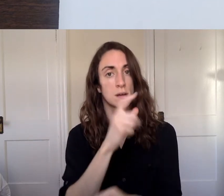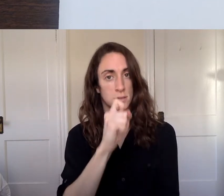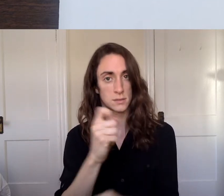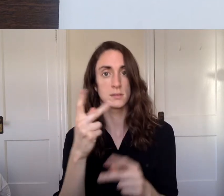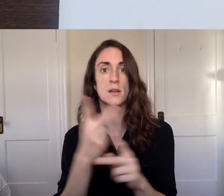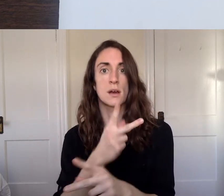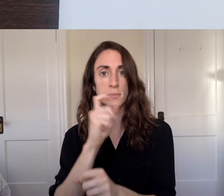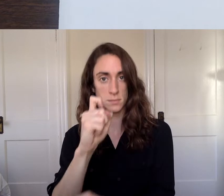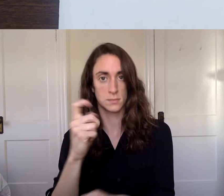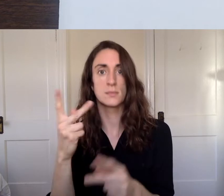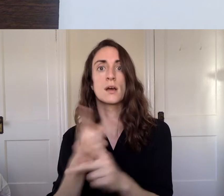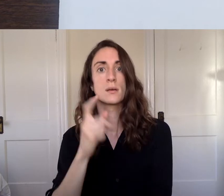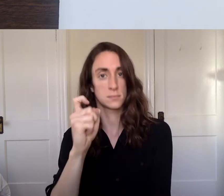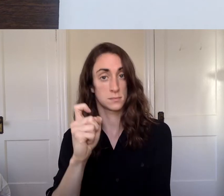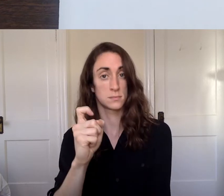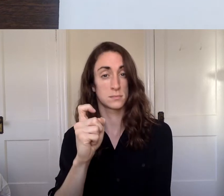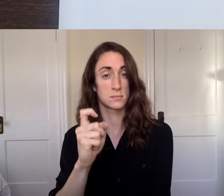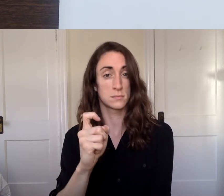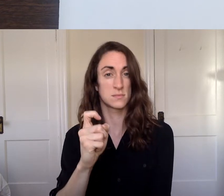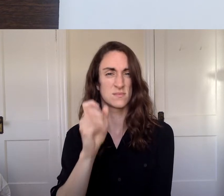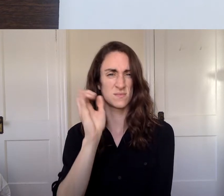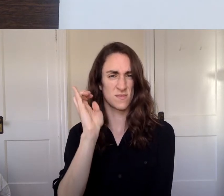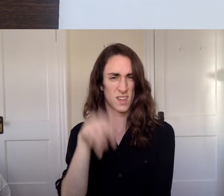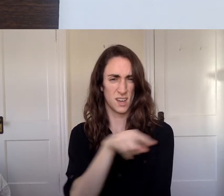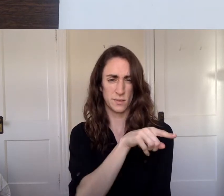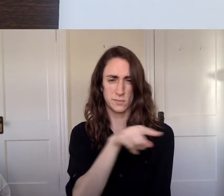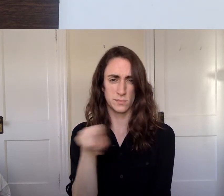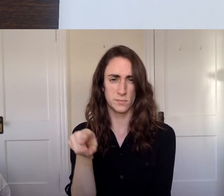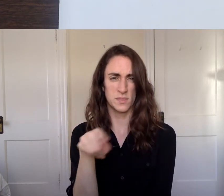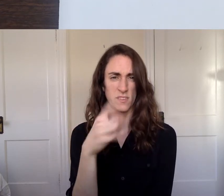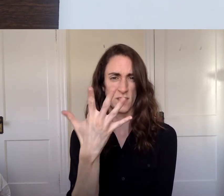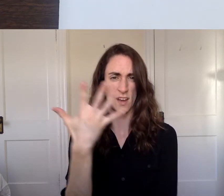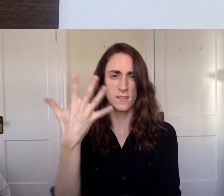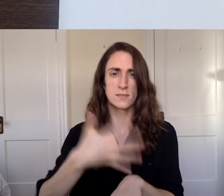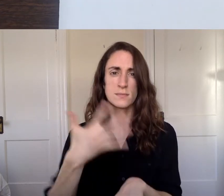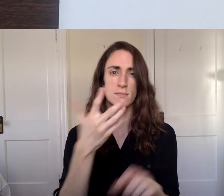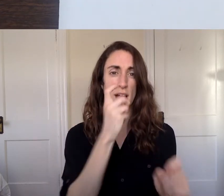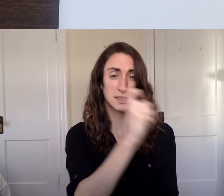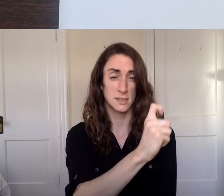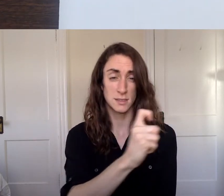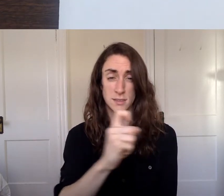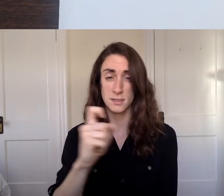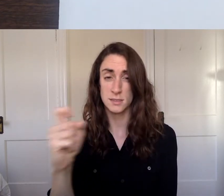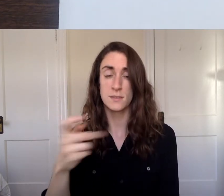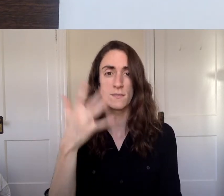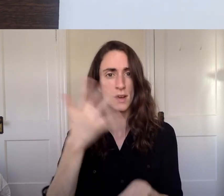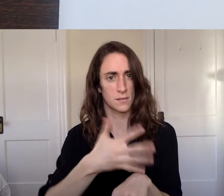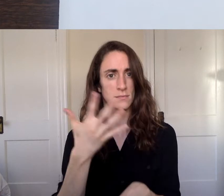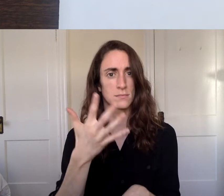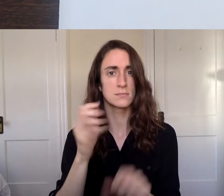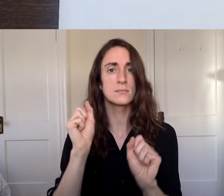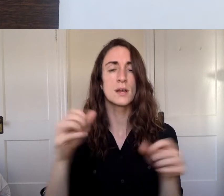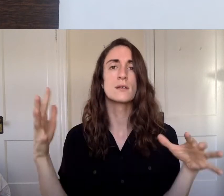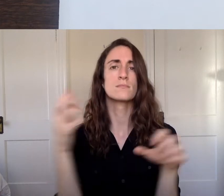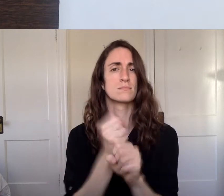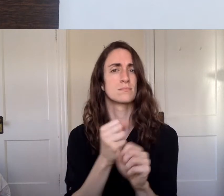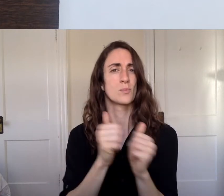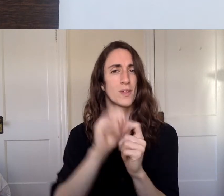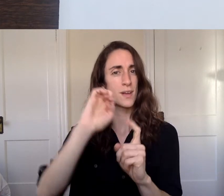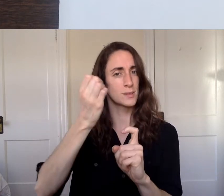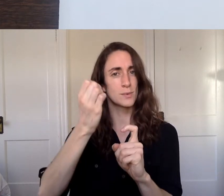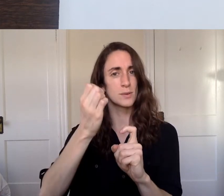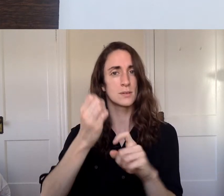That means the whole expression can be written as x times x times x times x times x. X times itself 5 times can